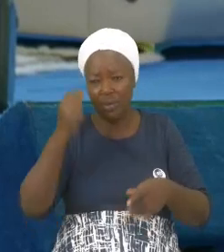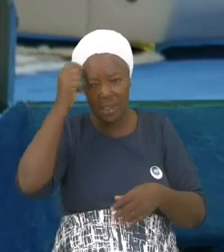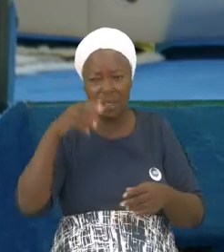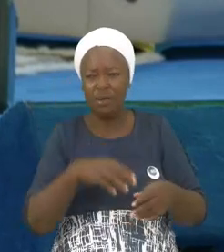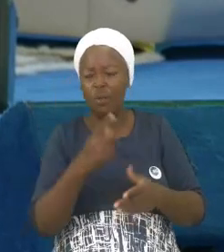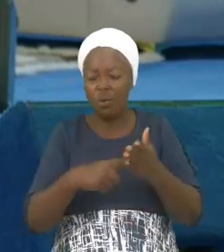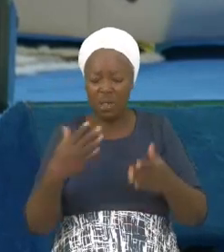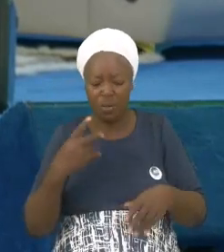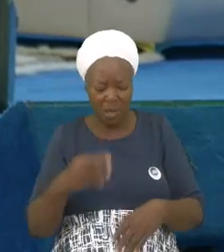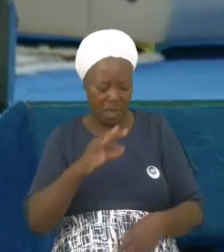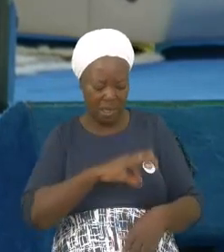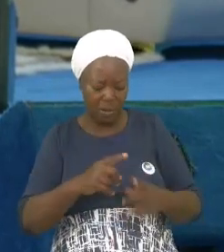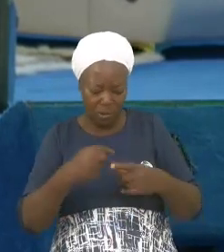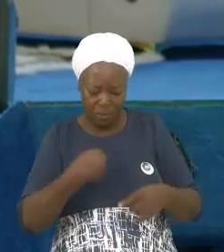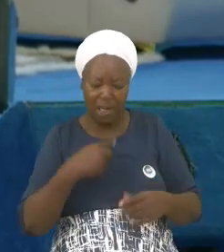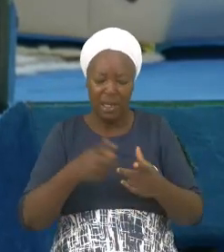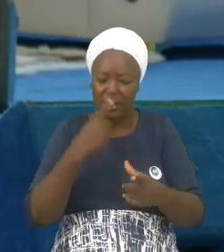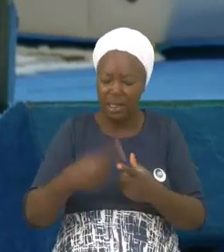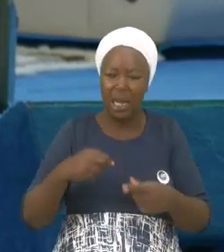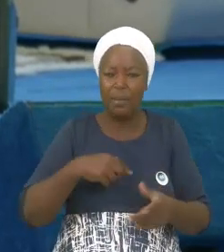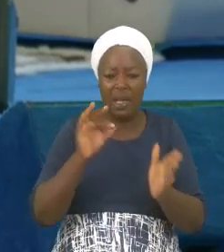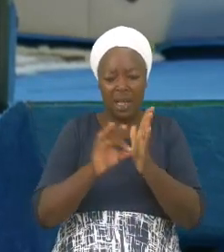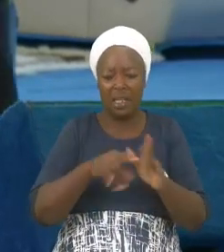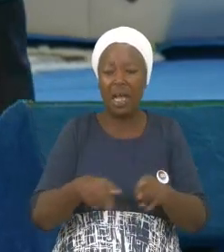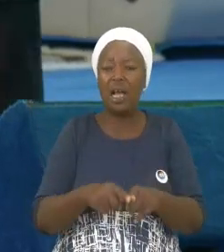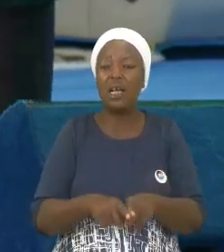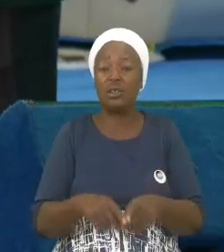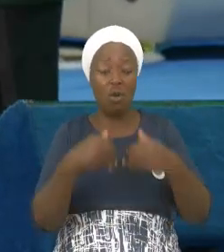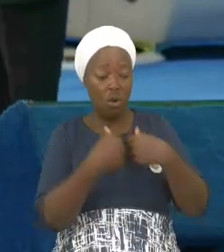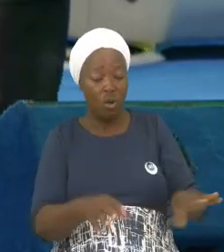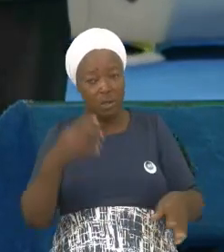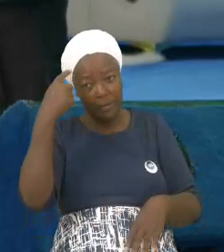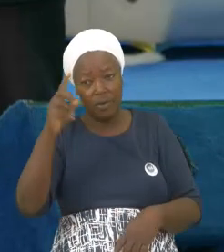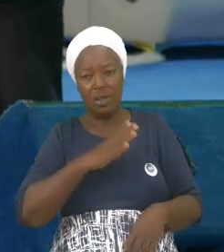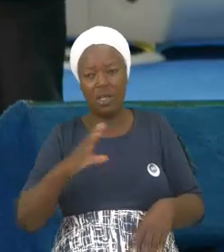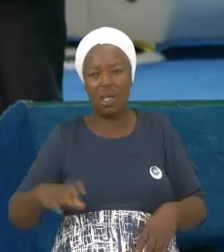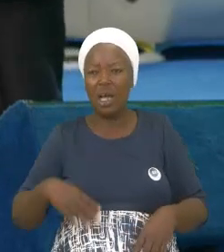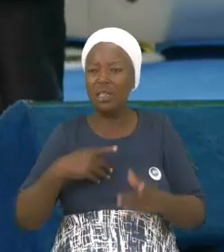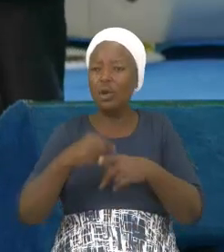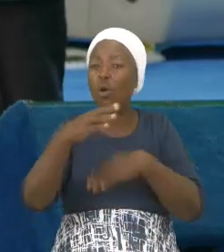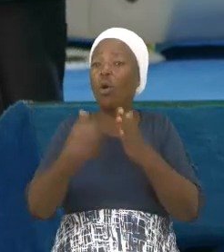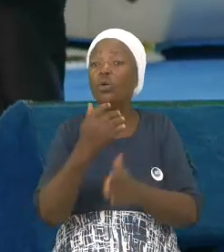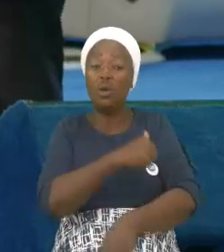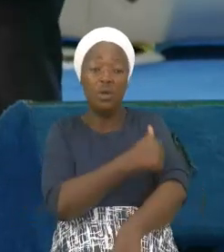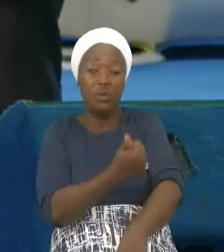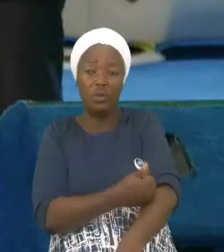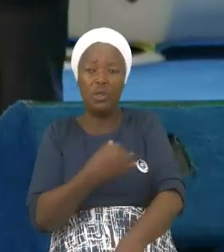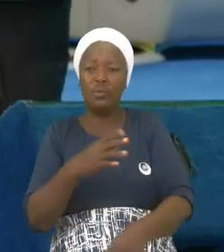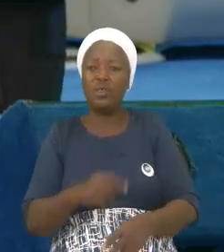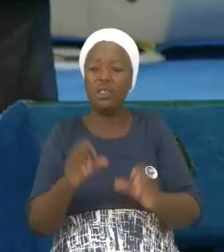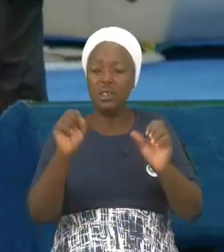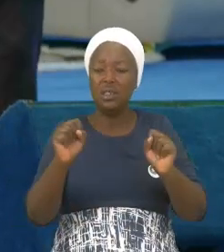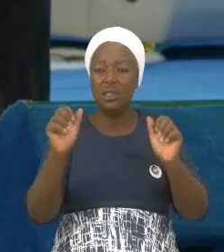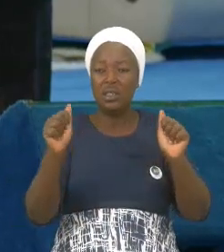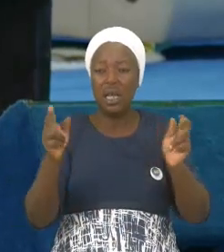to me, them I counted loss for Christ. And all the authority of the Sanhedrin, the position